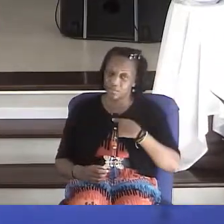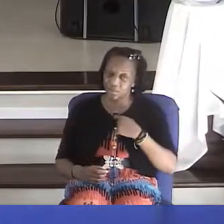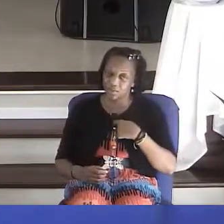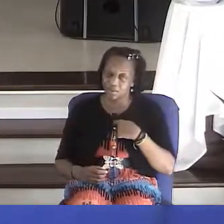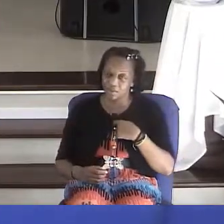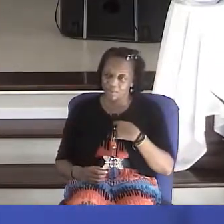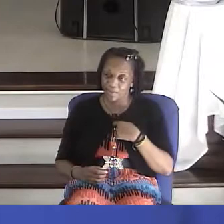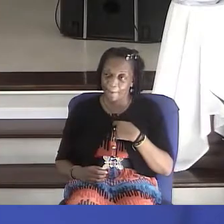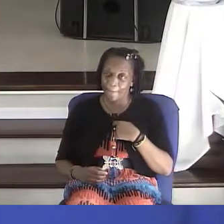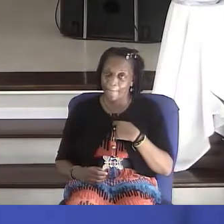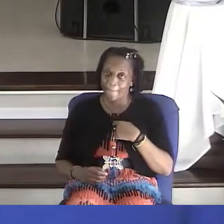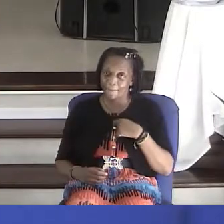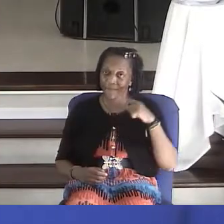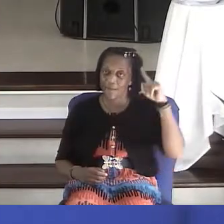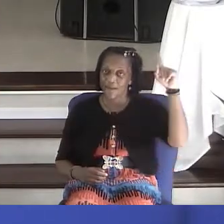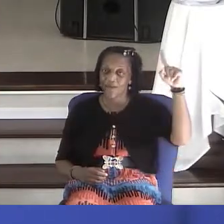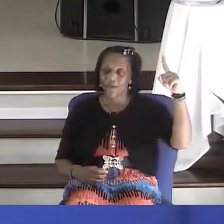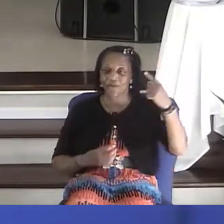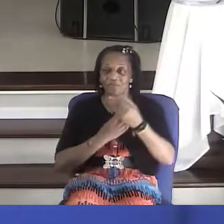you've set me free.